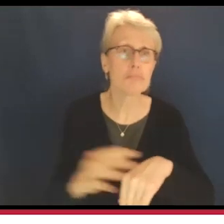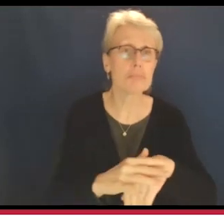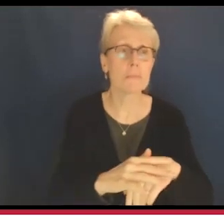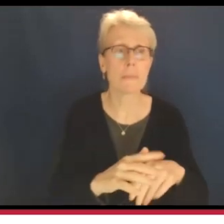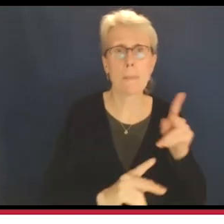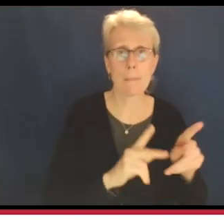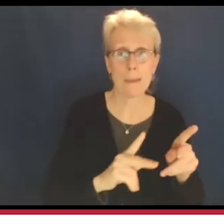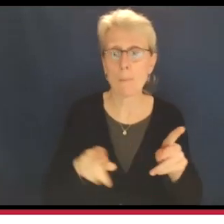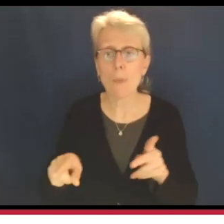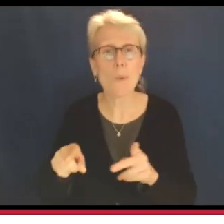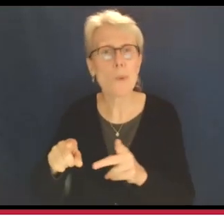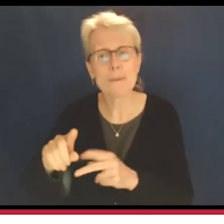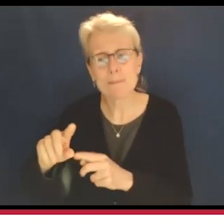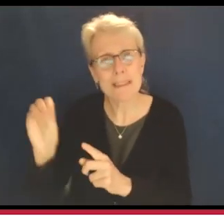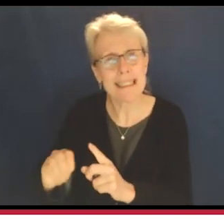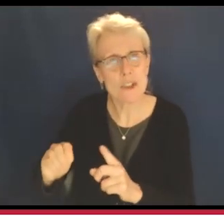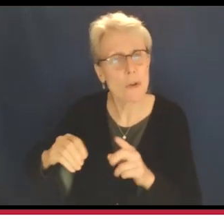undiscovered.